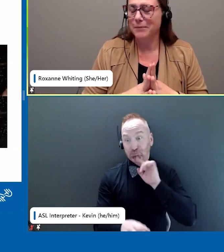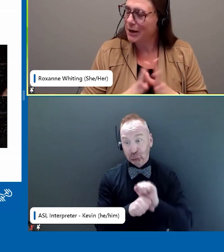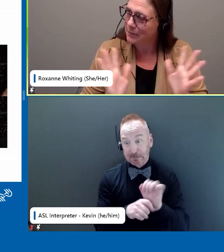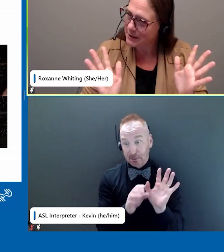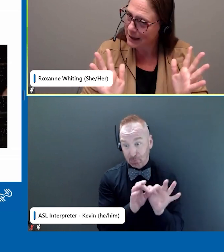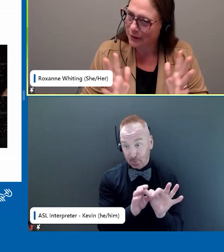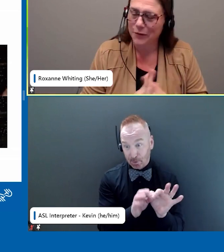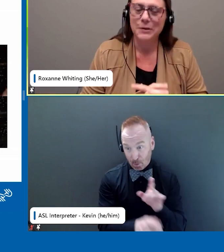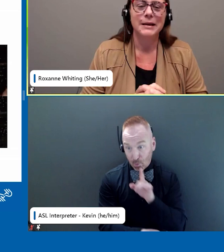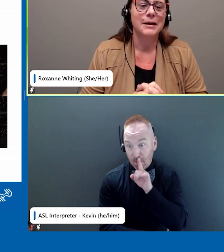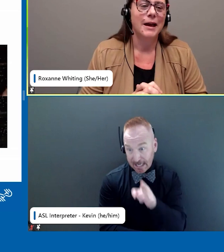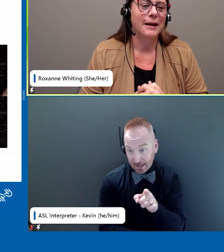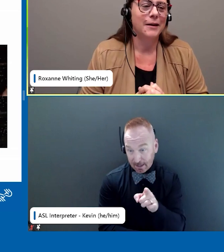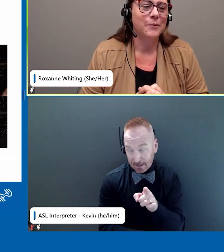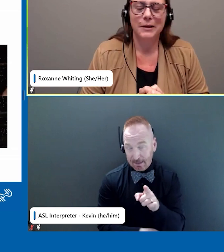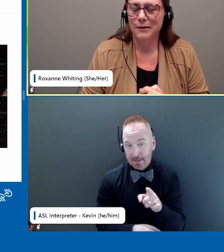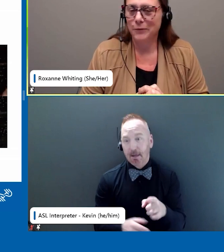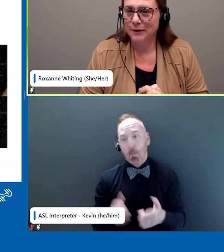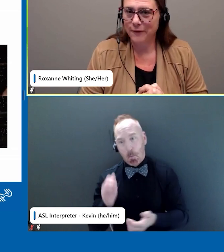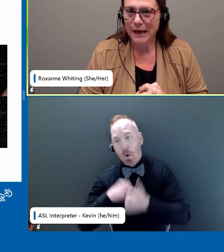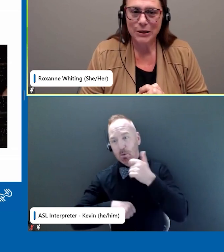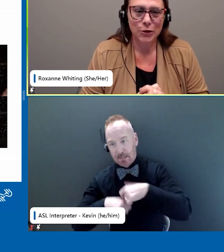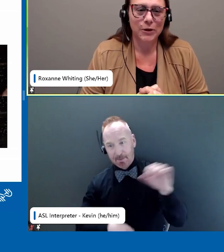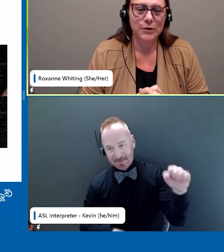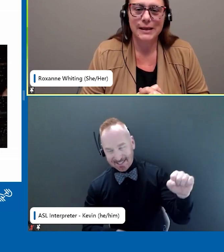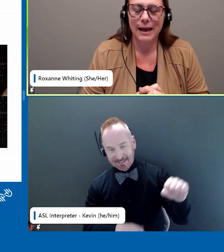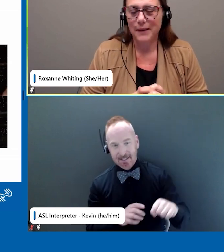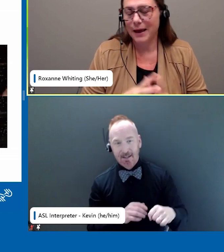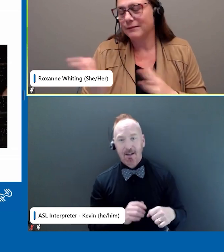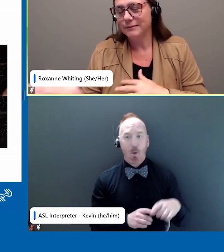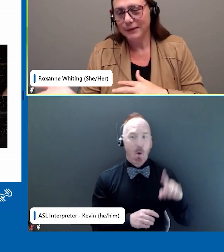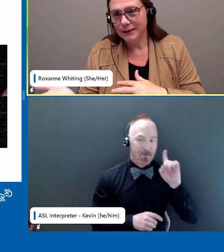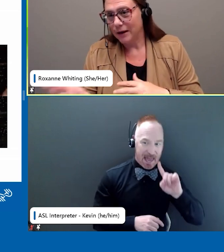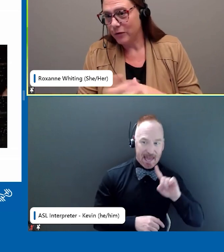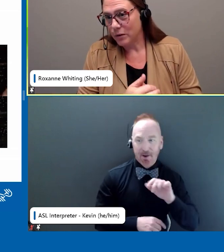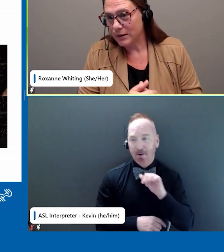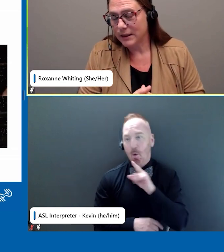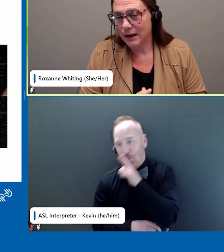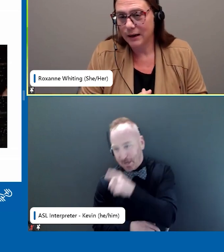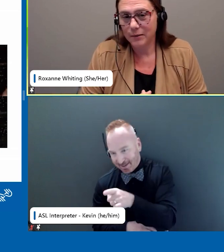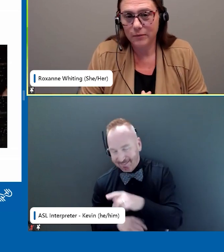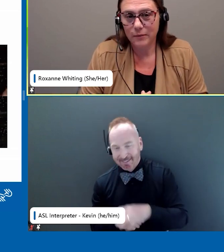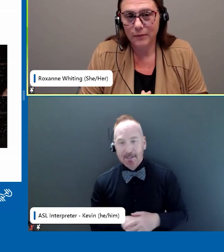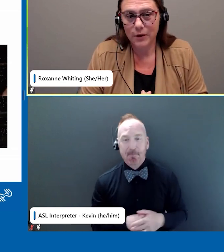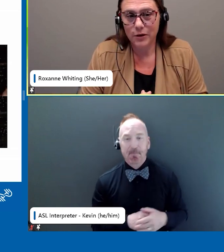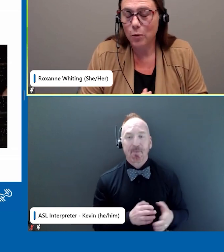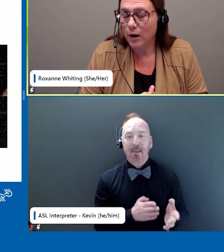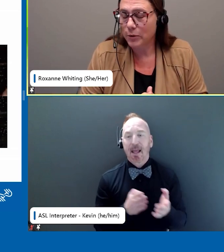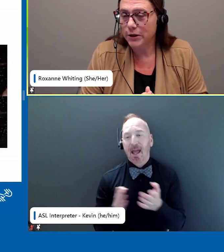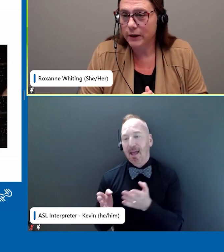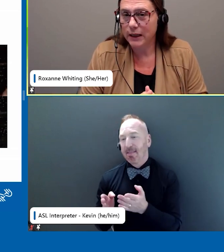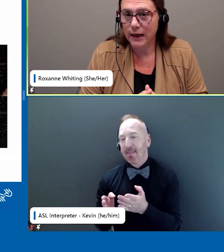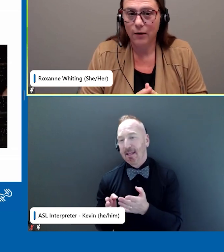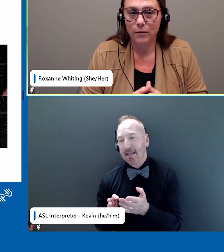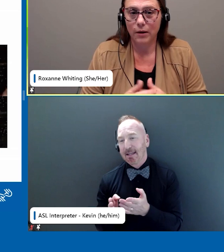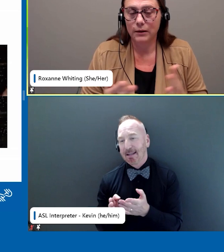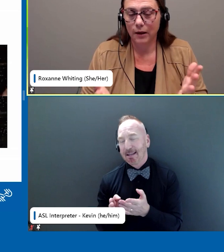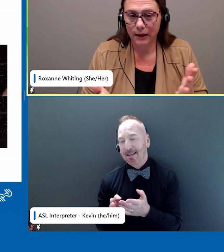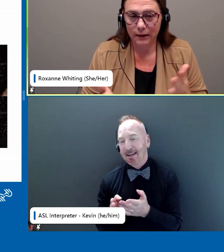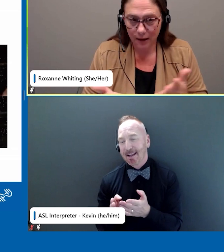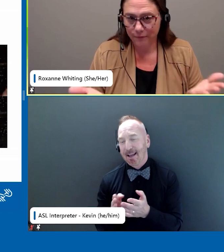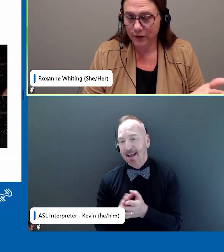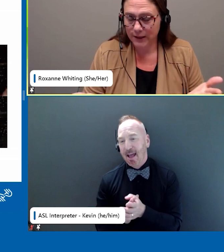but sometimes they get through with the fake interpreters. And then, of course, there's more opportunity